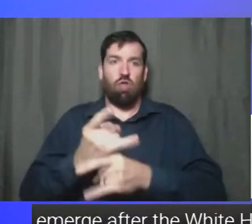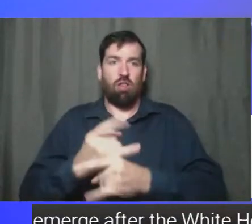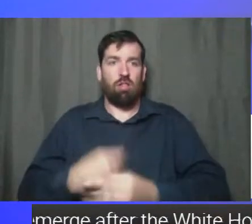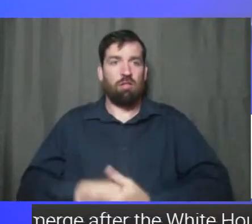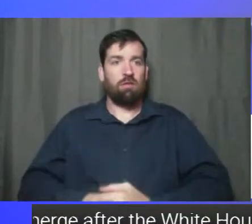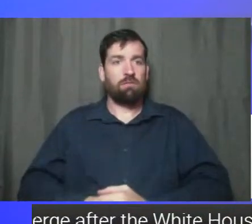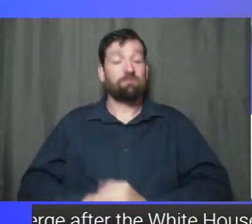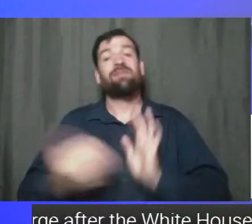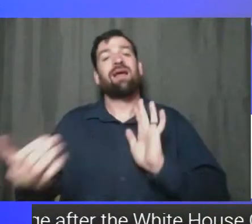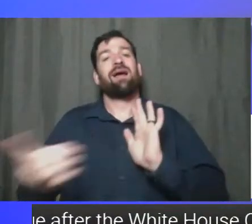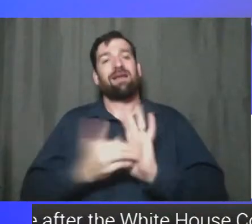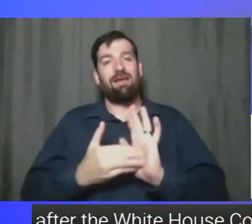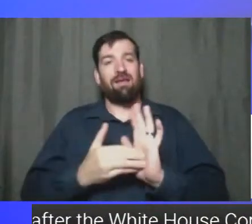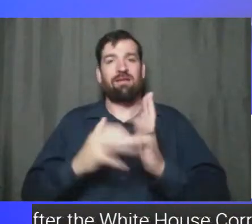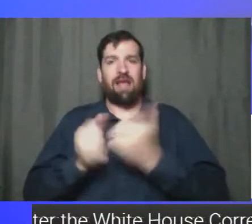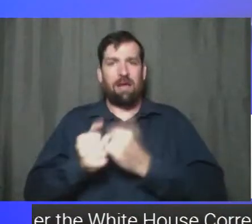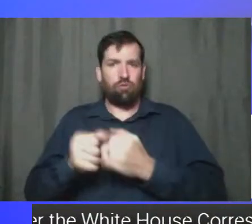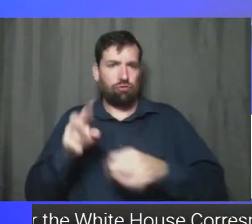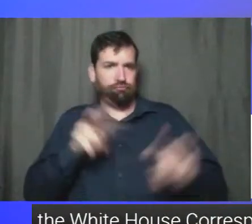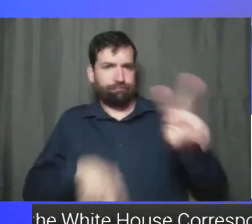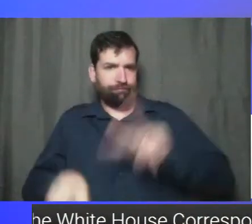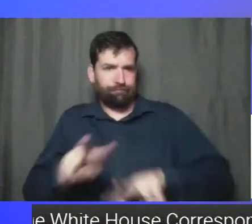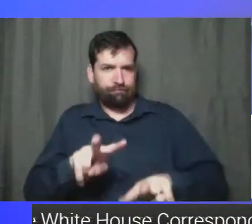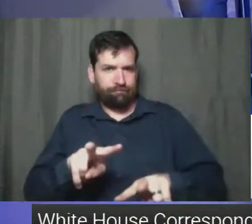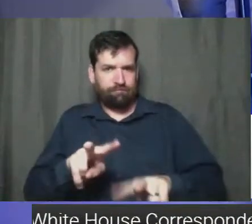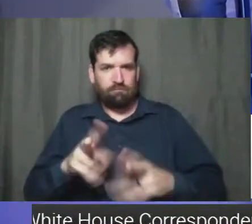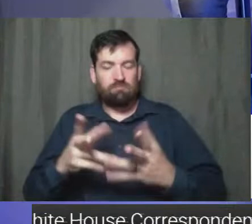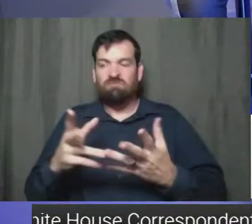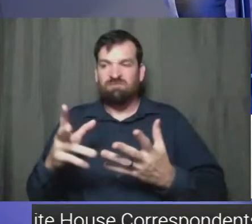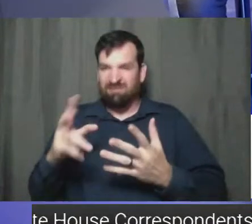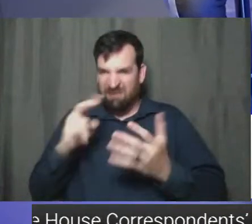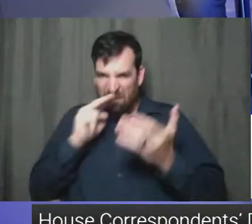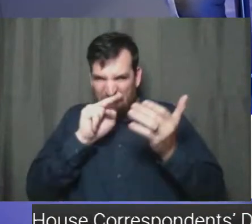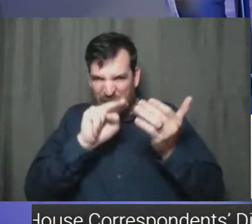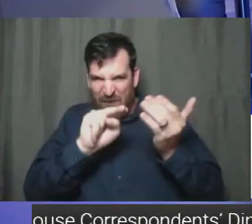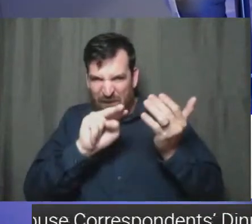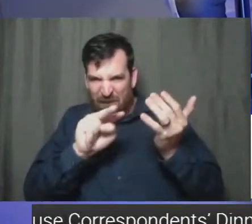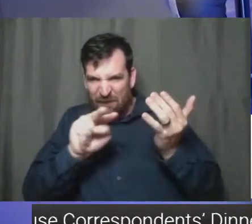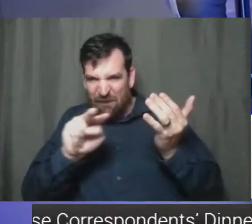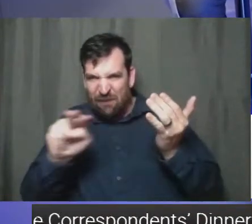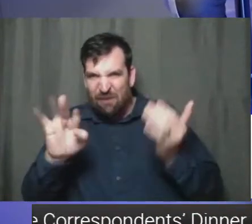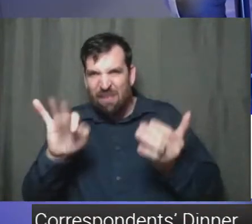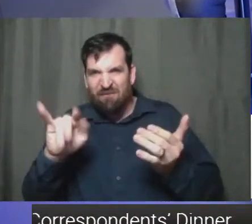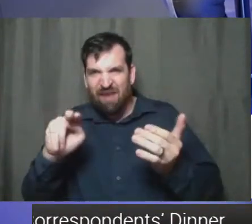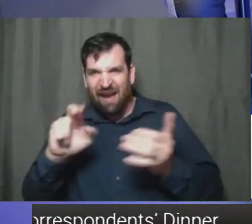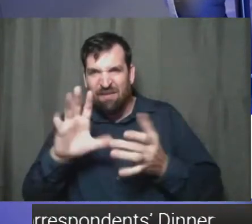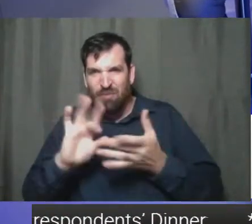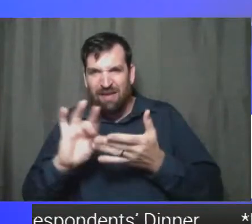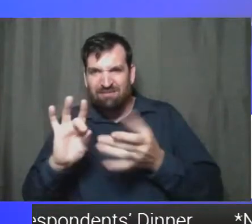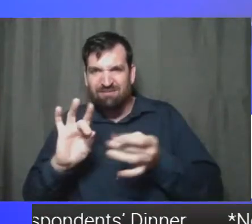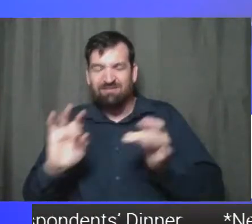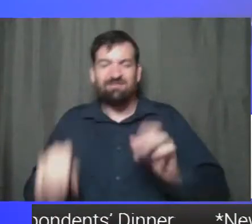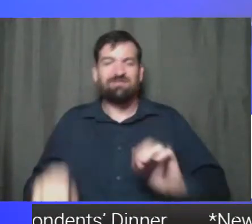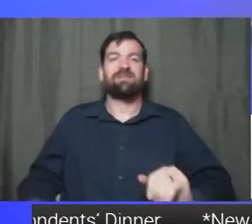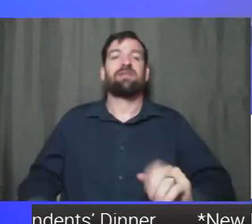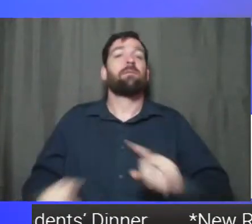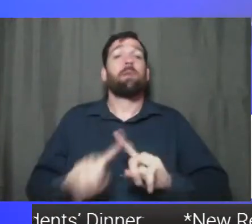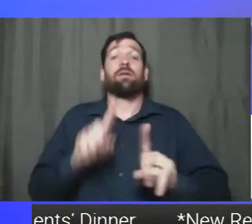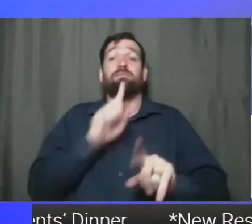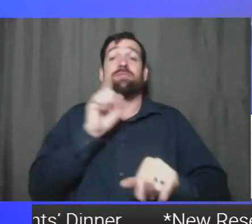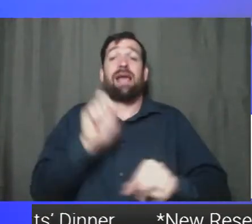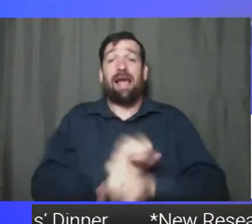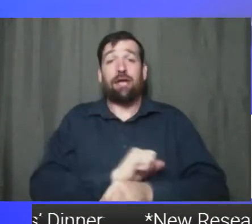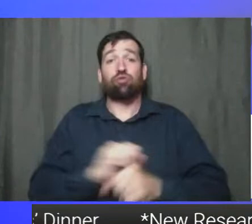comes down to how you interpret the data and how you look at it. They're reading the fine print, They're Dr. reading Taylor, the fine you print. know that. But at the end of the day, the actual great data that